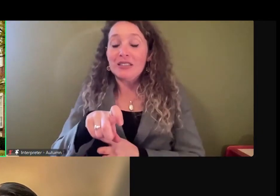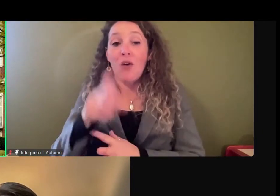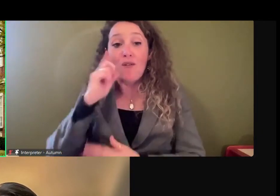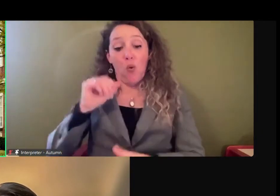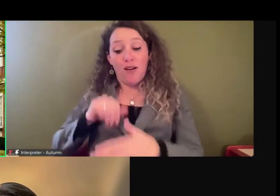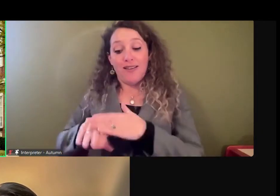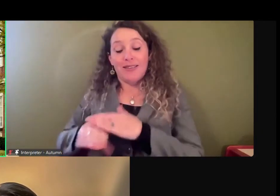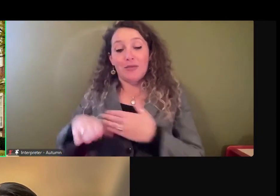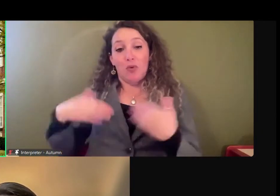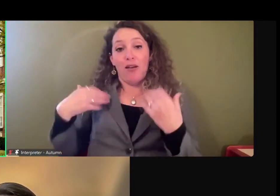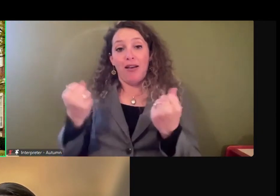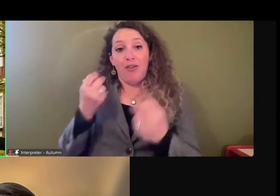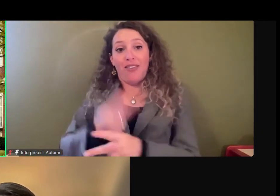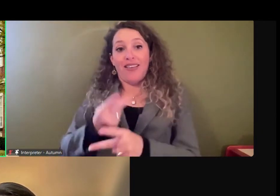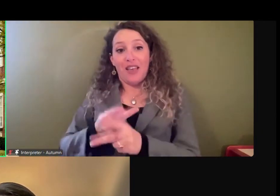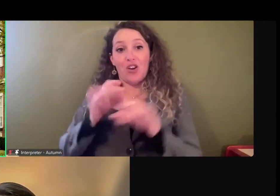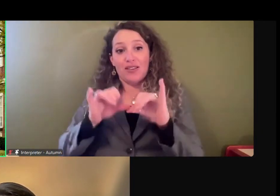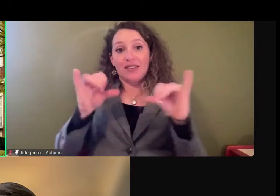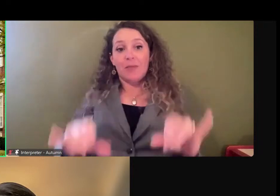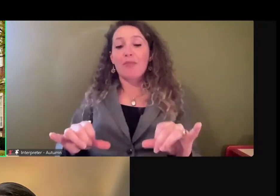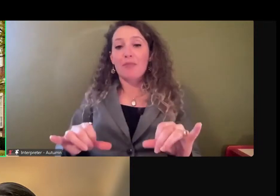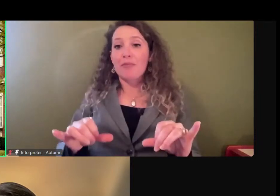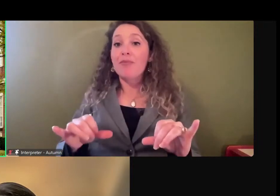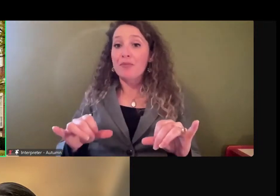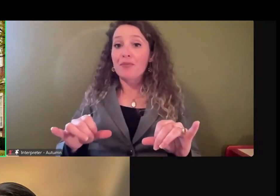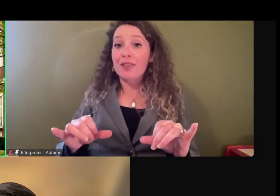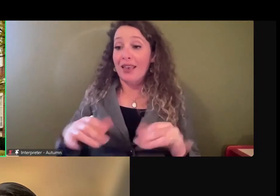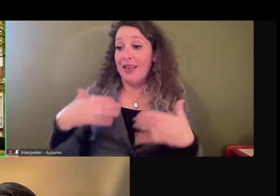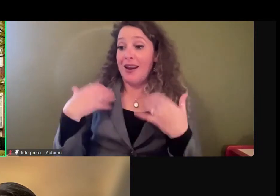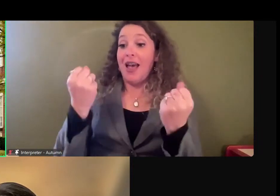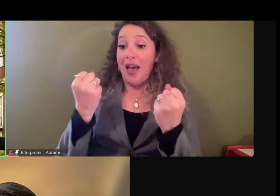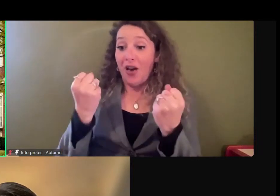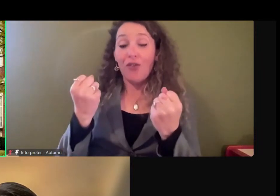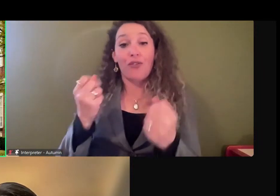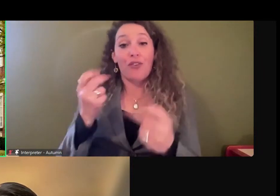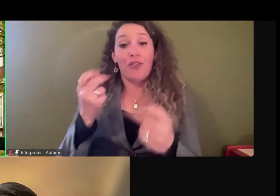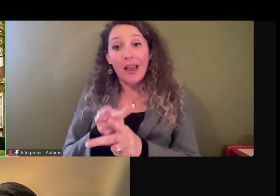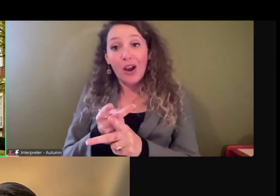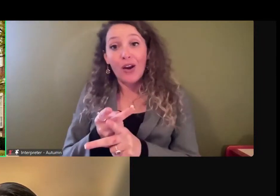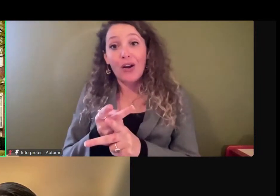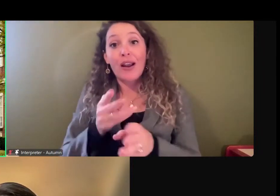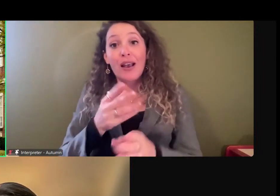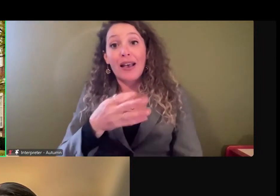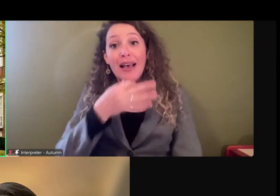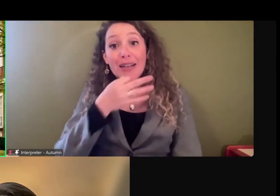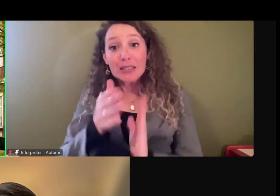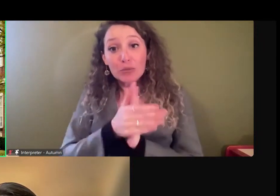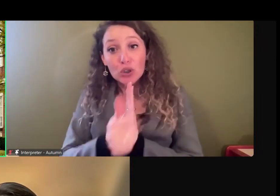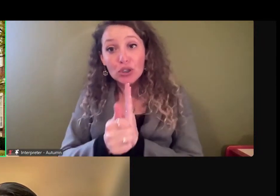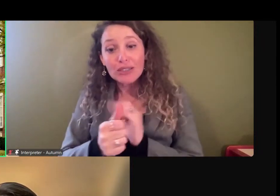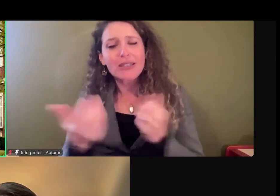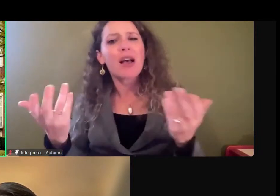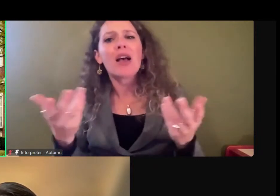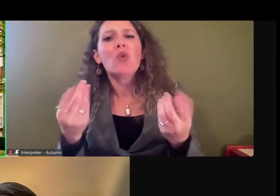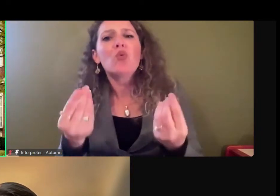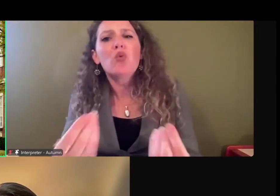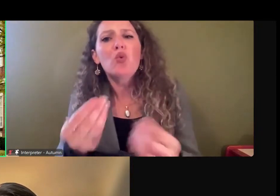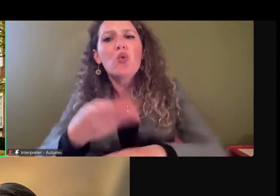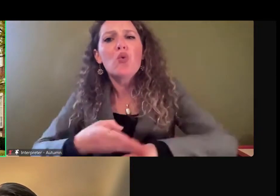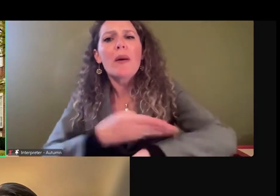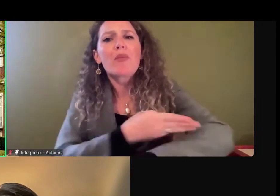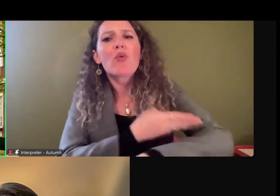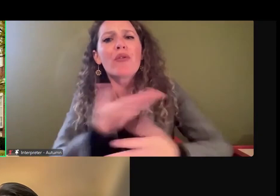systems. And as healthcare experts, what they can do to improve their healthcare service